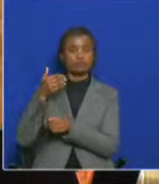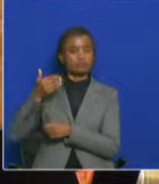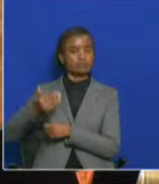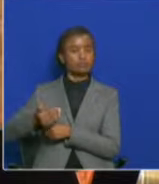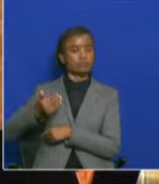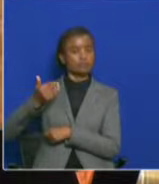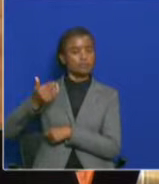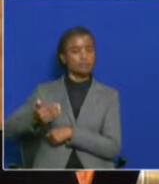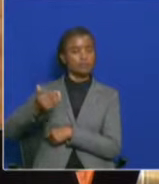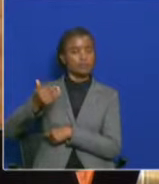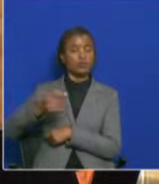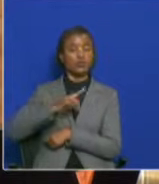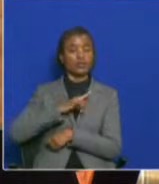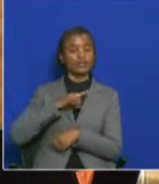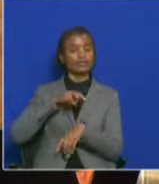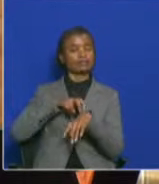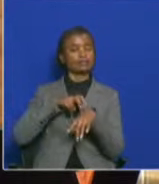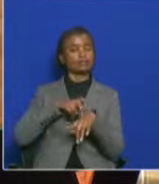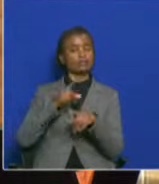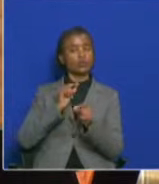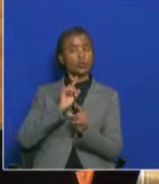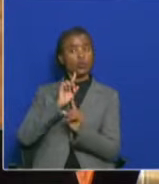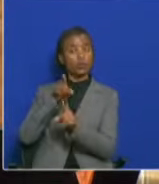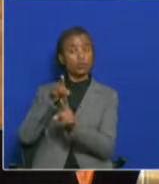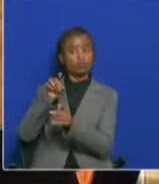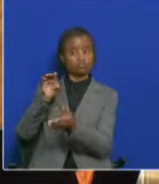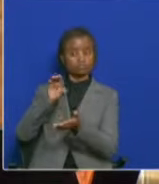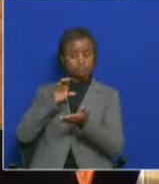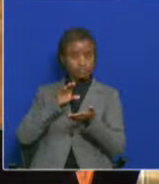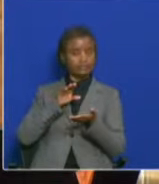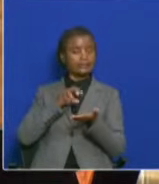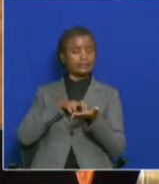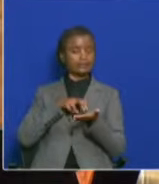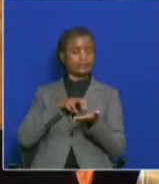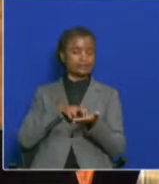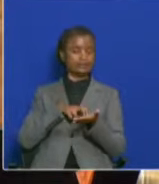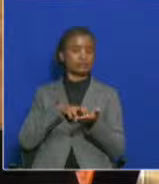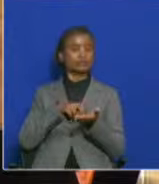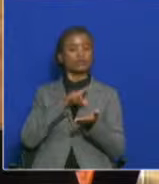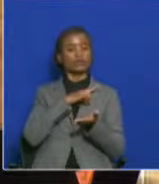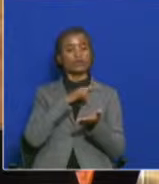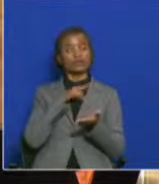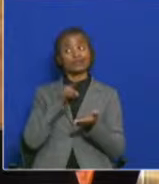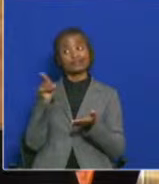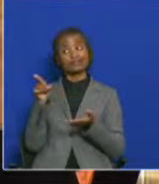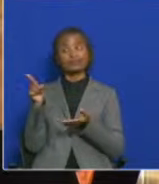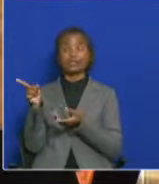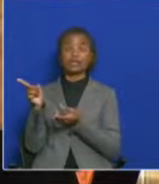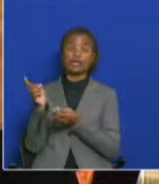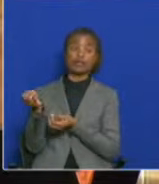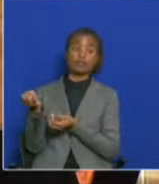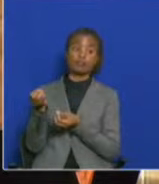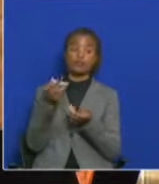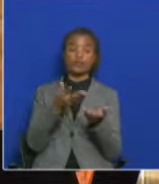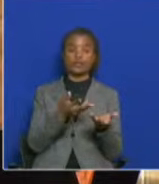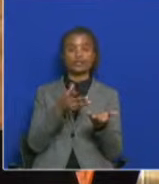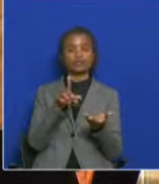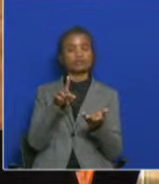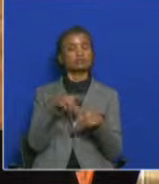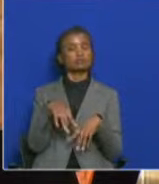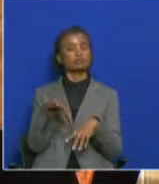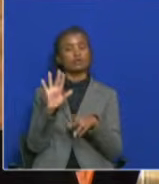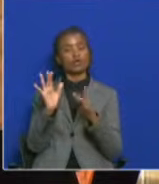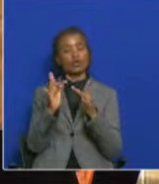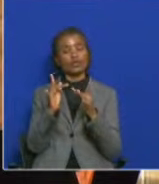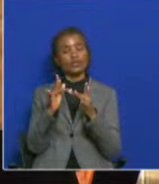orders, that General Khan provides procurement-related information and contact details and internal